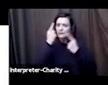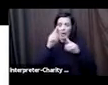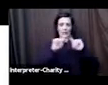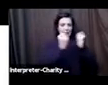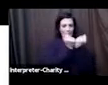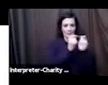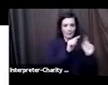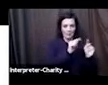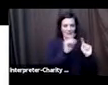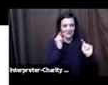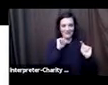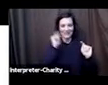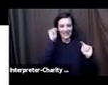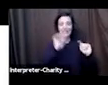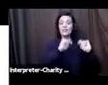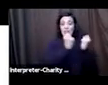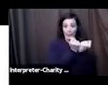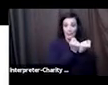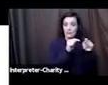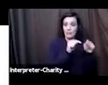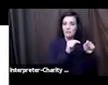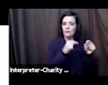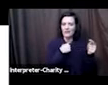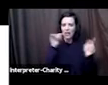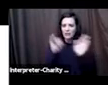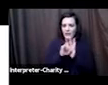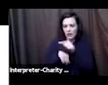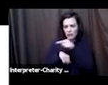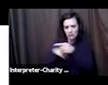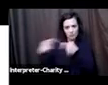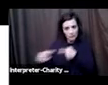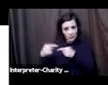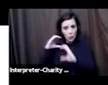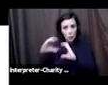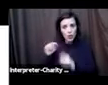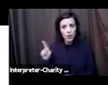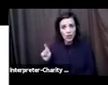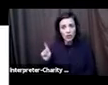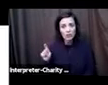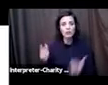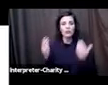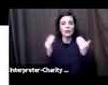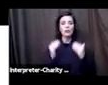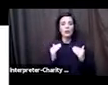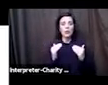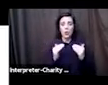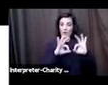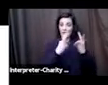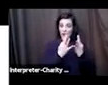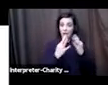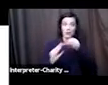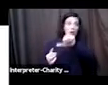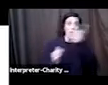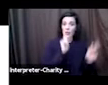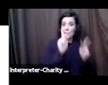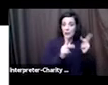going to want to identify if the child is having a difficult time communicating, or is it hard for the family and others